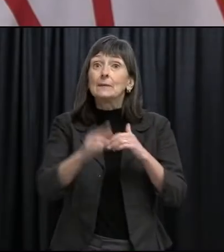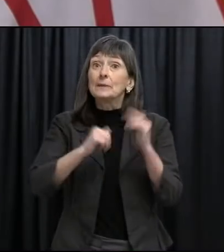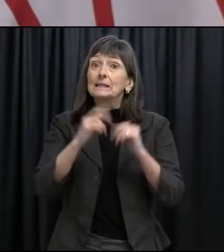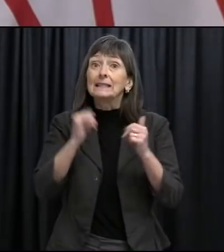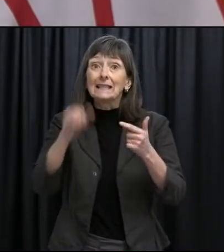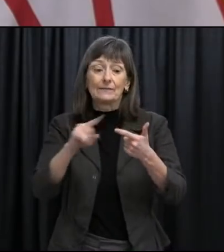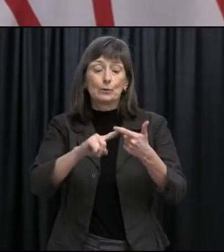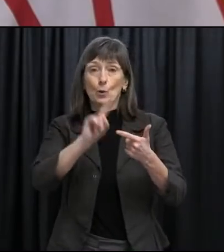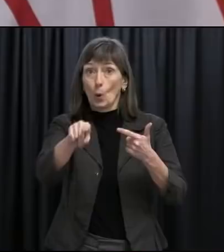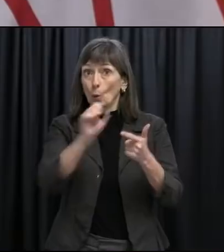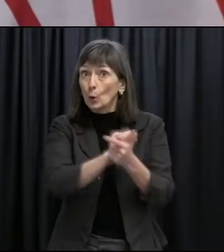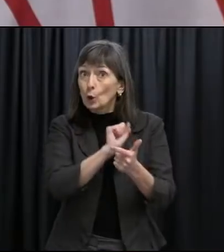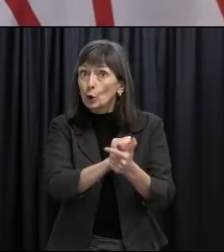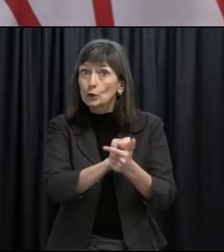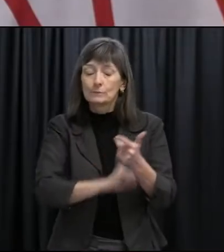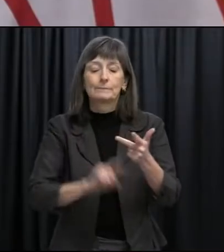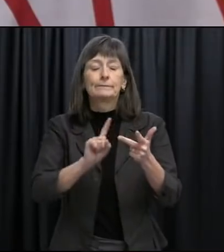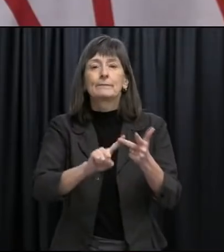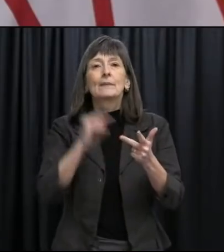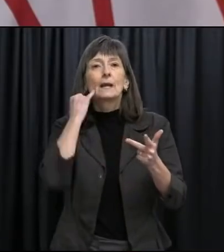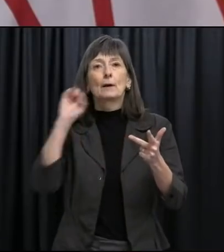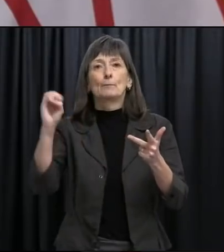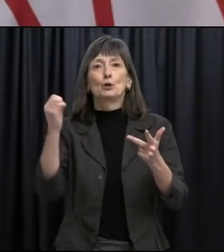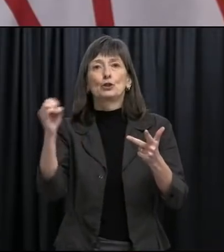require emergent or urgent medical care.